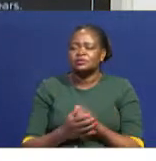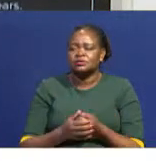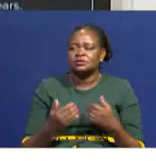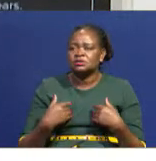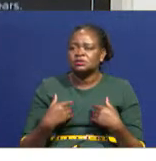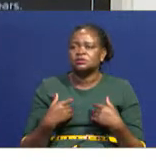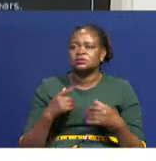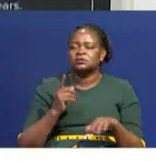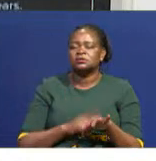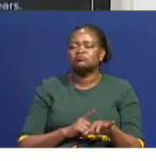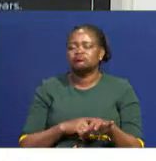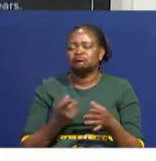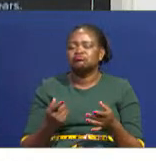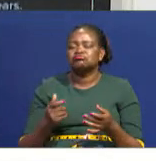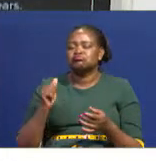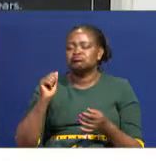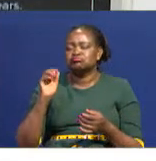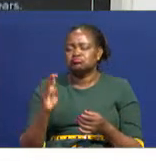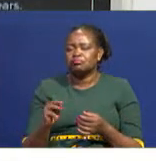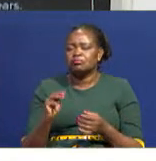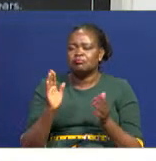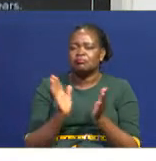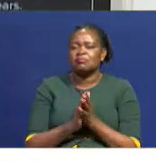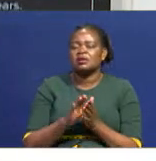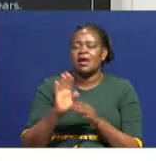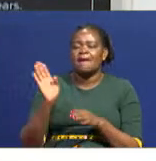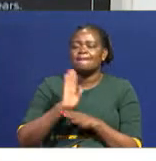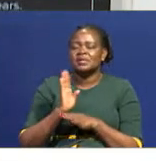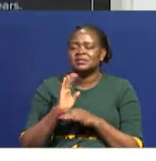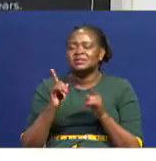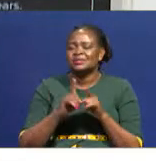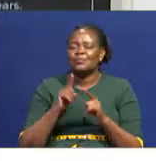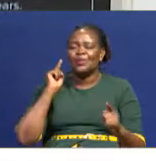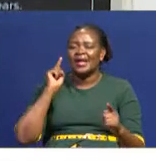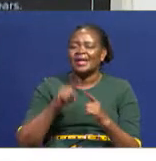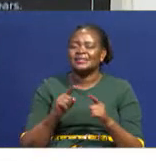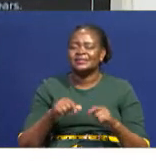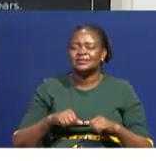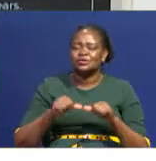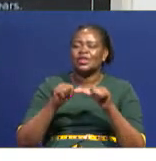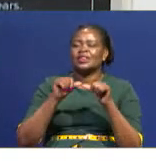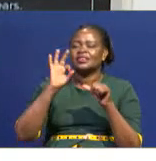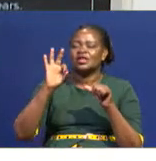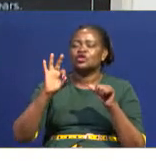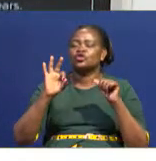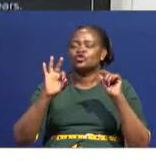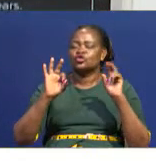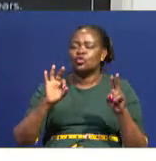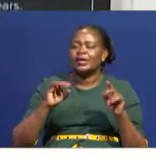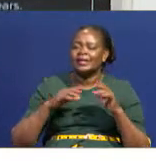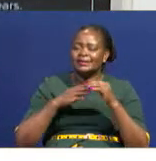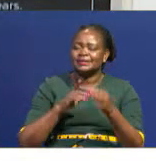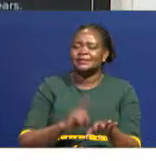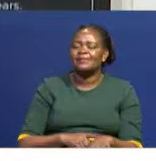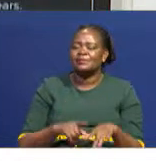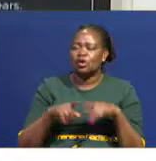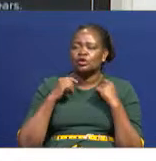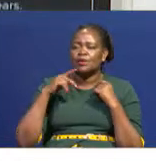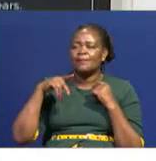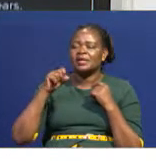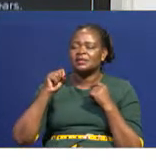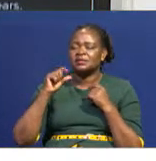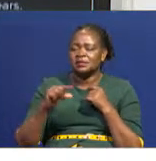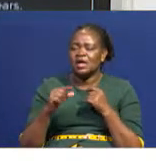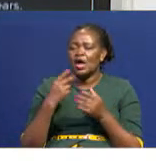their 2-1 loss to Atletico Madrid, while Barcelona will be aiming to maintain their 3-2 lead when they host PSG.